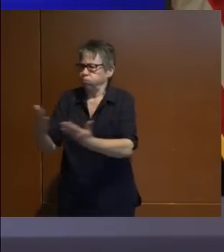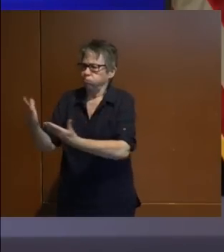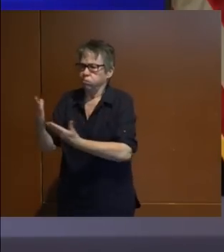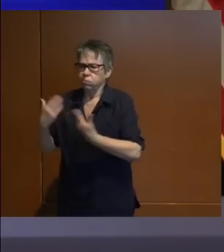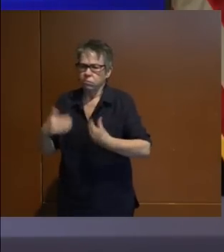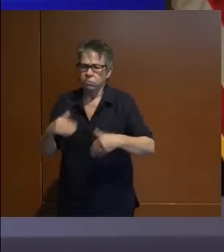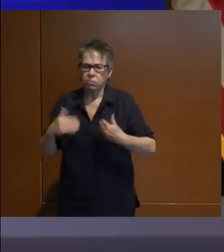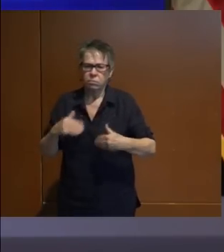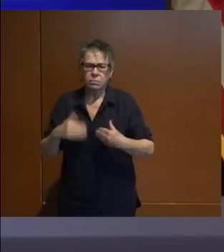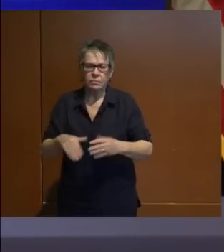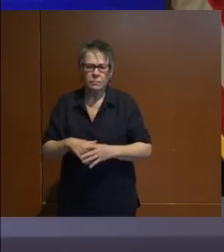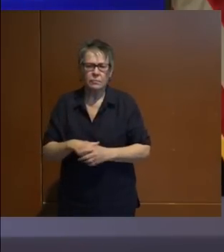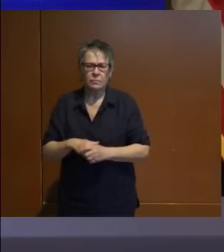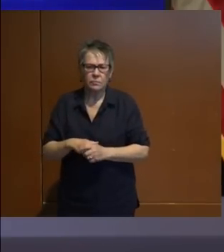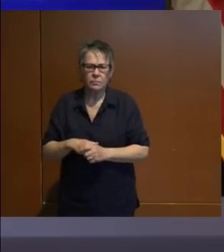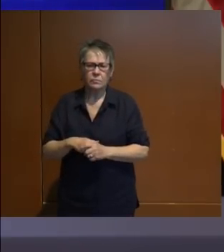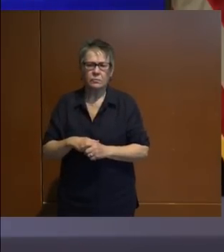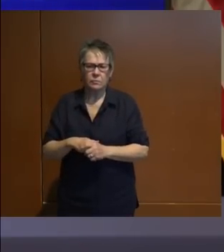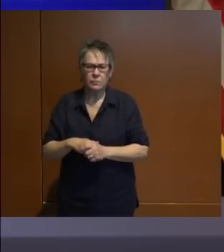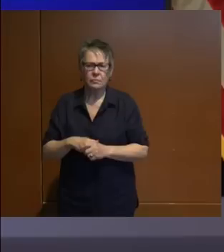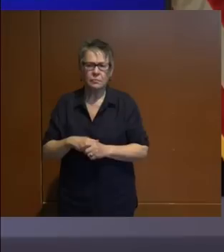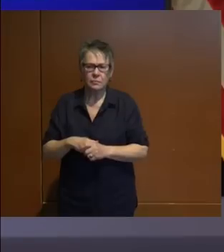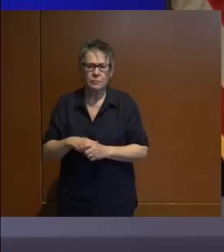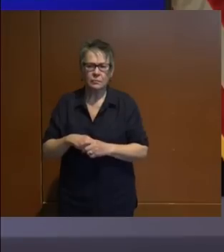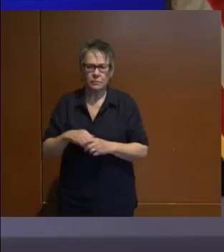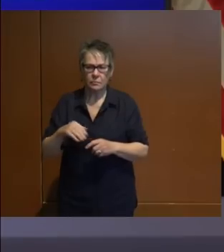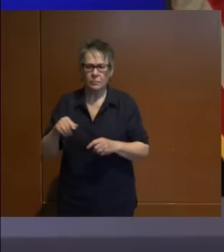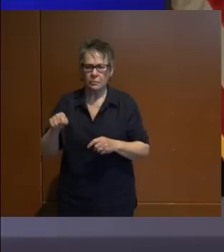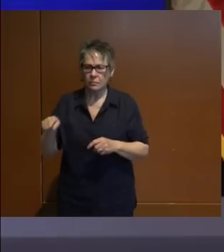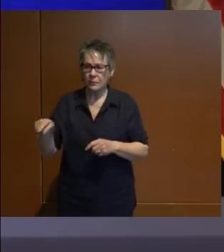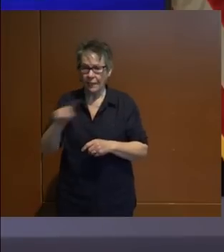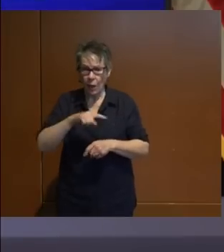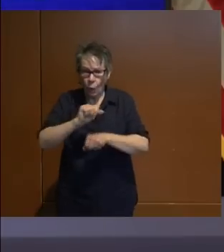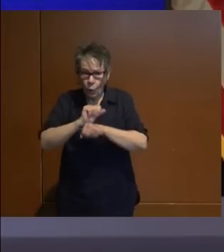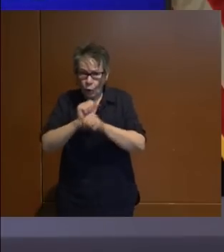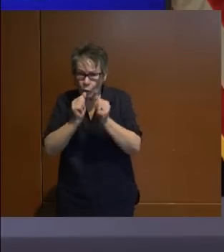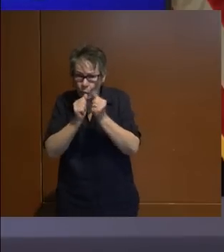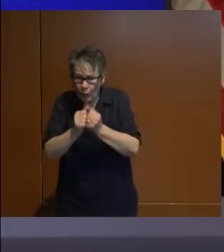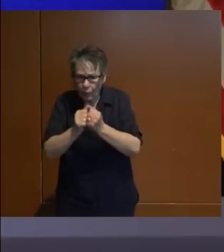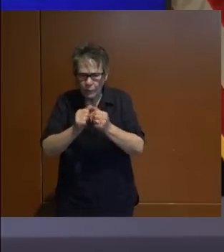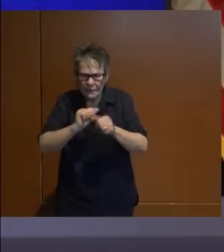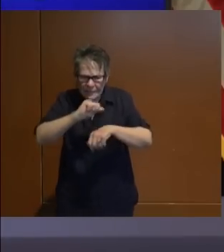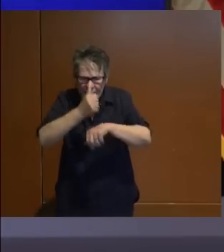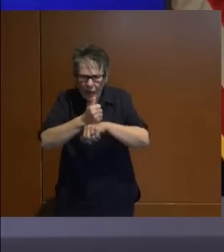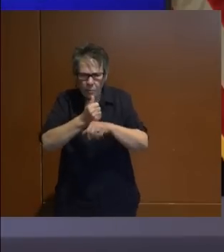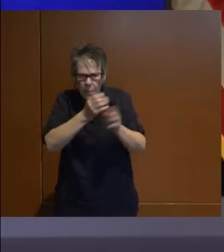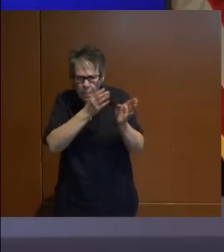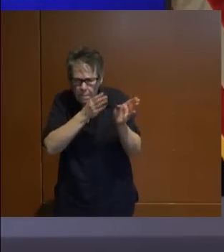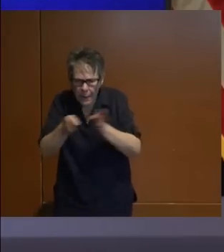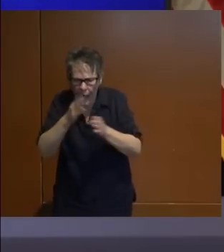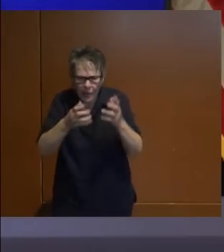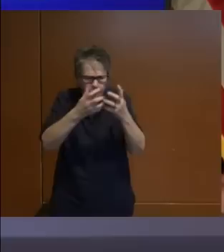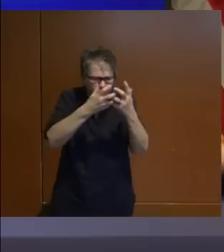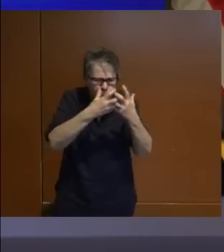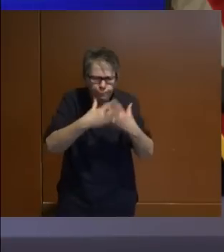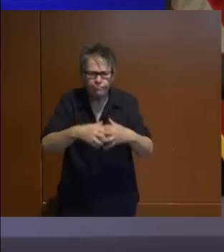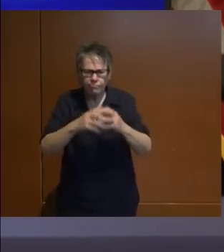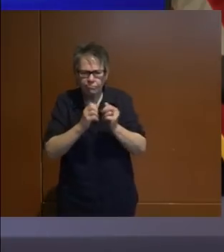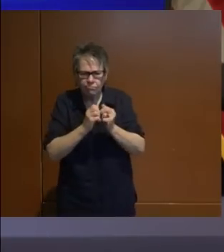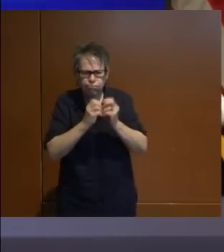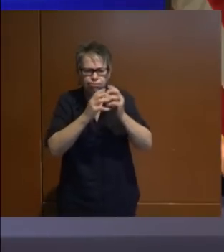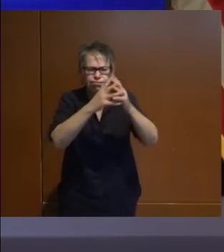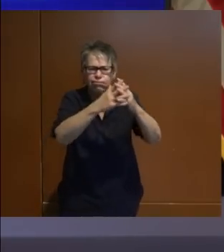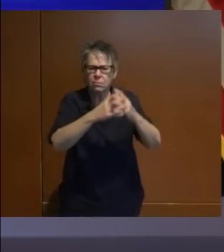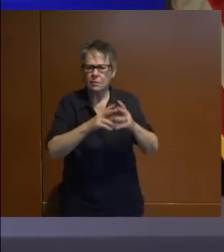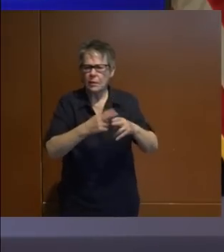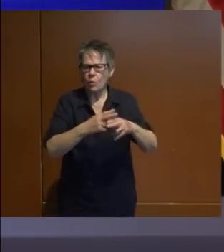including by our hospital systems. I believe the beds, that we will find a way through the beds. I